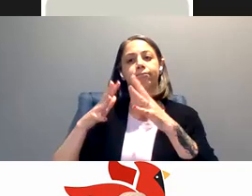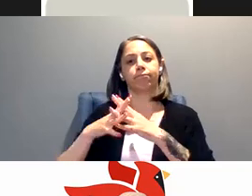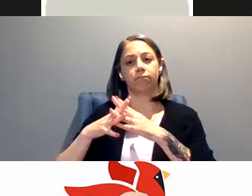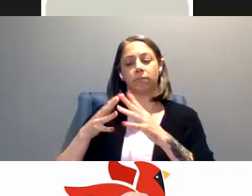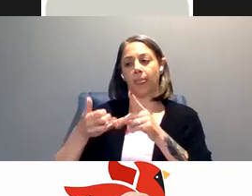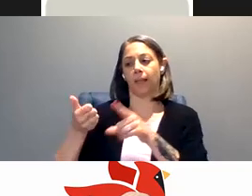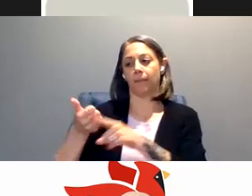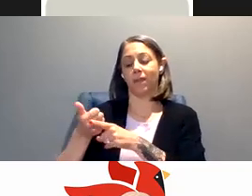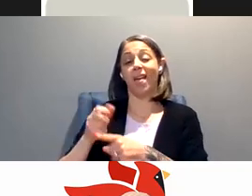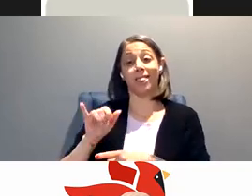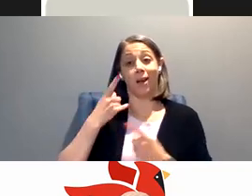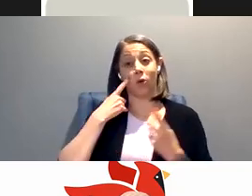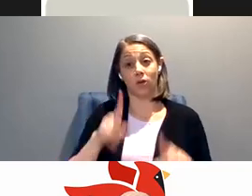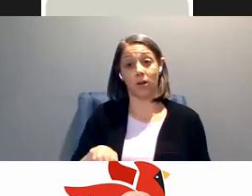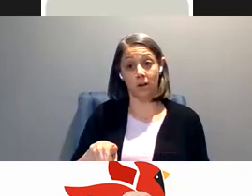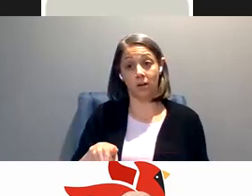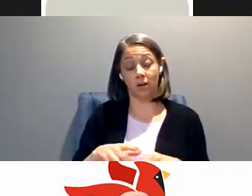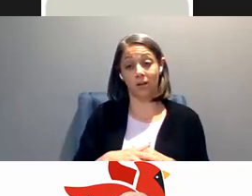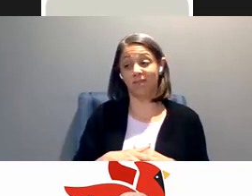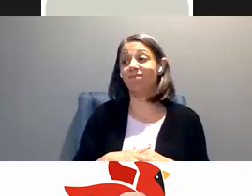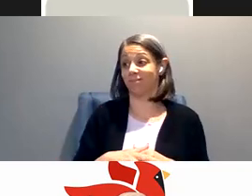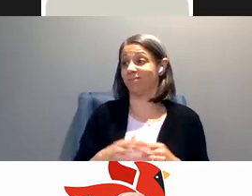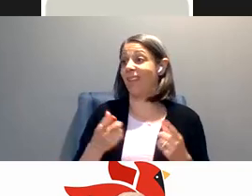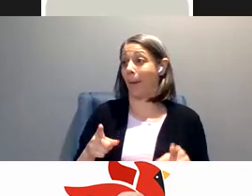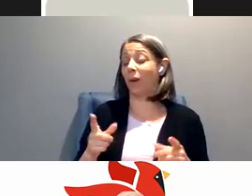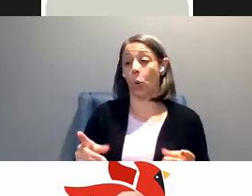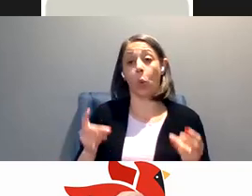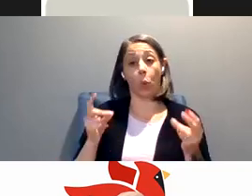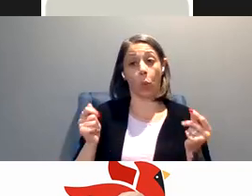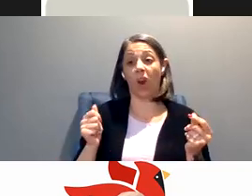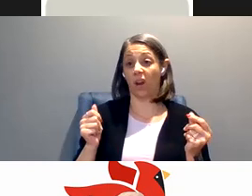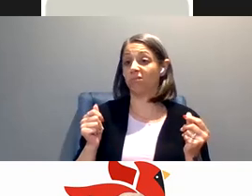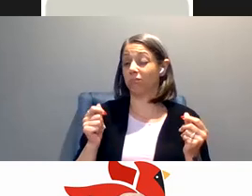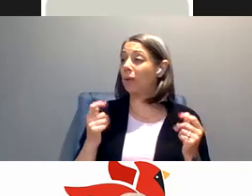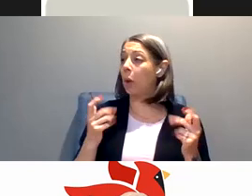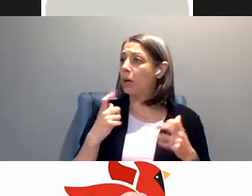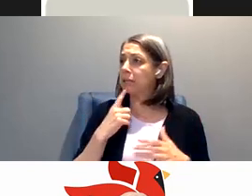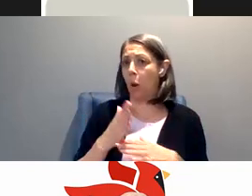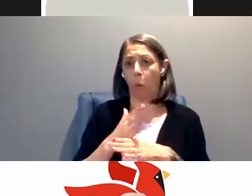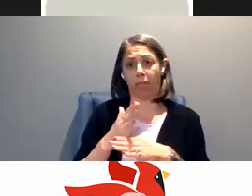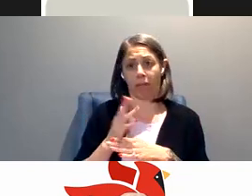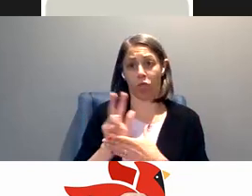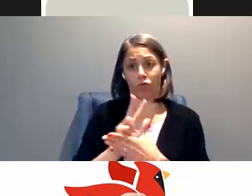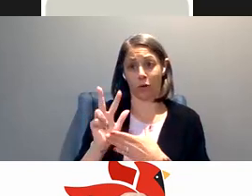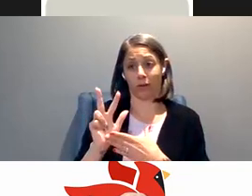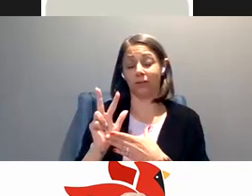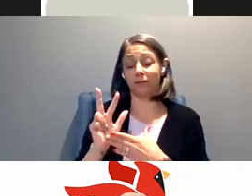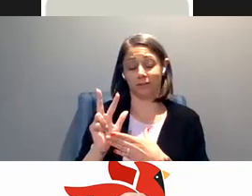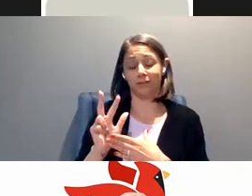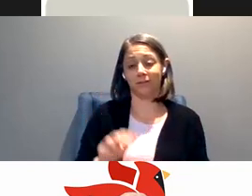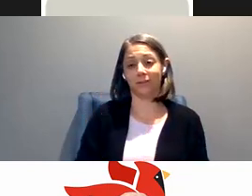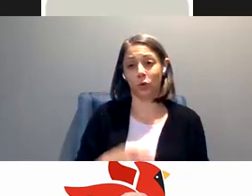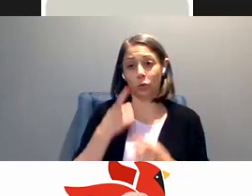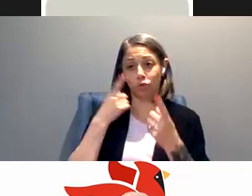that agreement came forth pretty quickly. We got things together within, I'm going to say, about 3 weeks. And